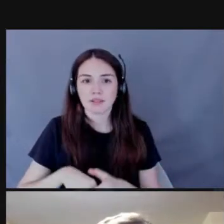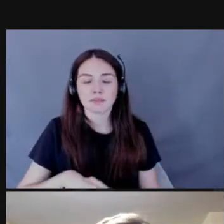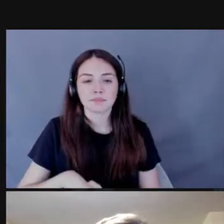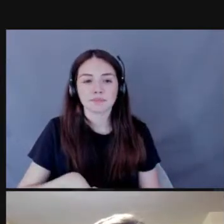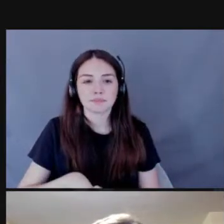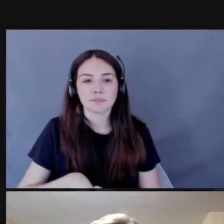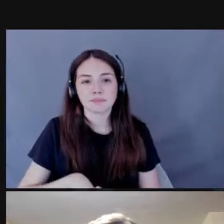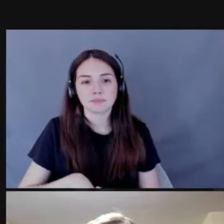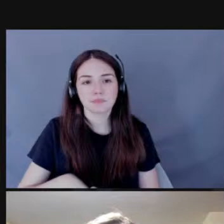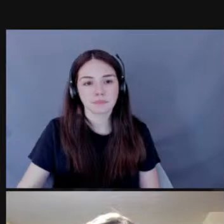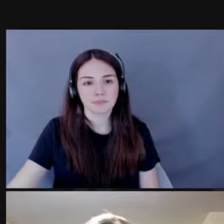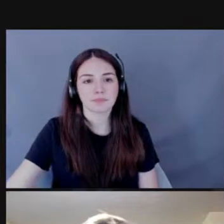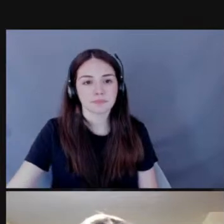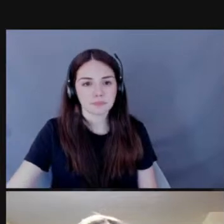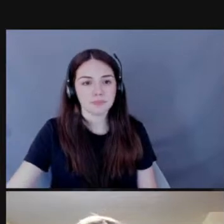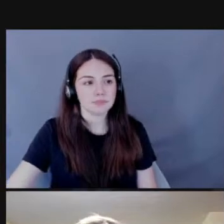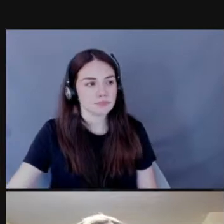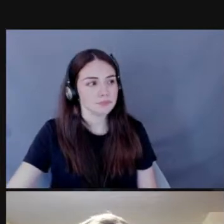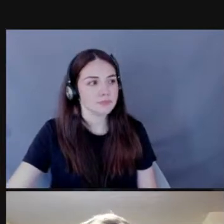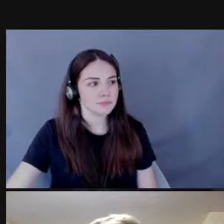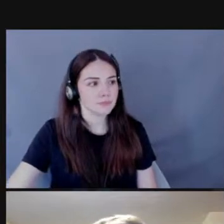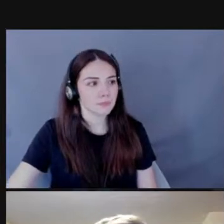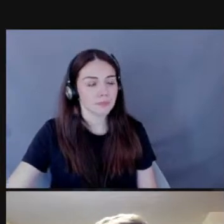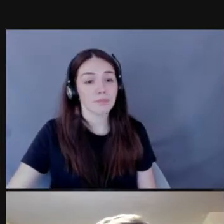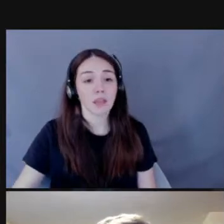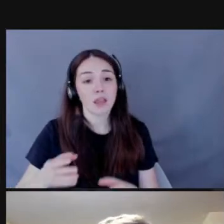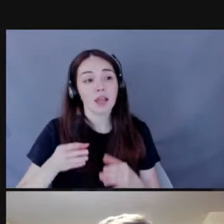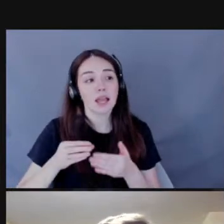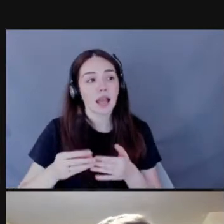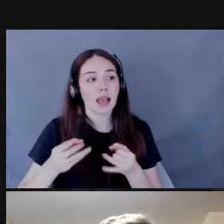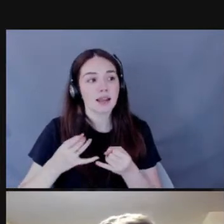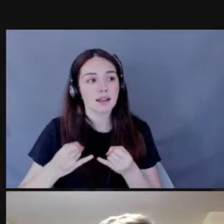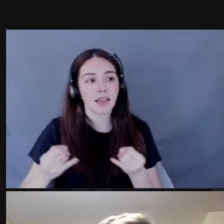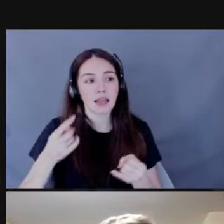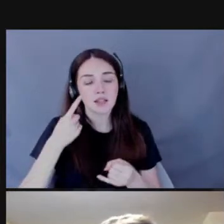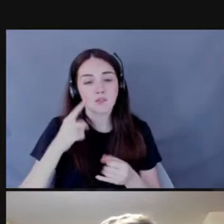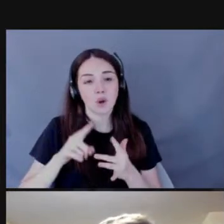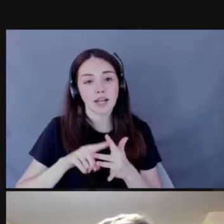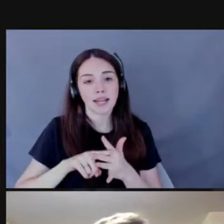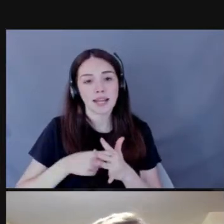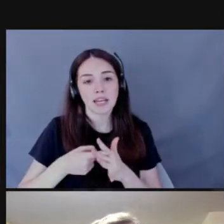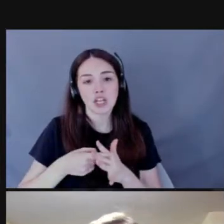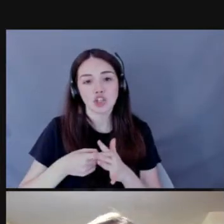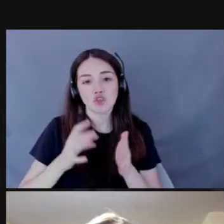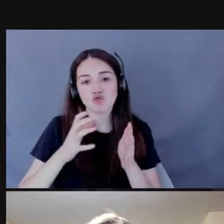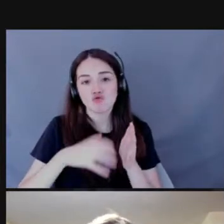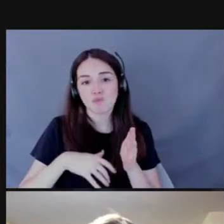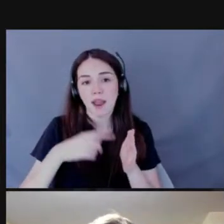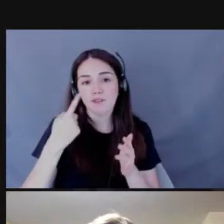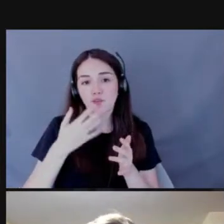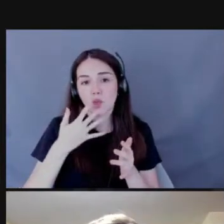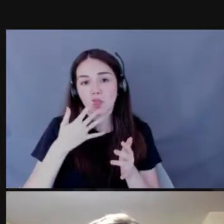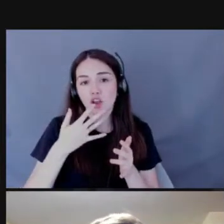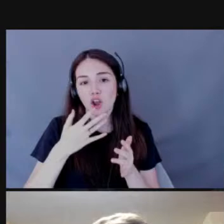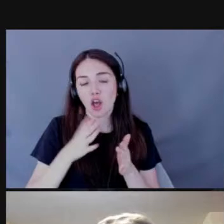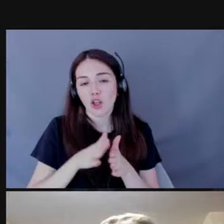Here are some guidelines for the initial drafts of the Chessie coloring book. I know they